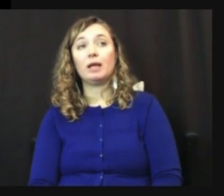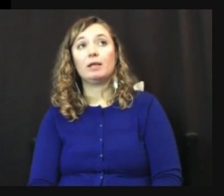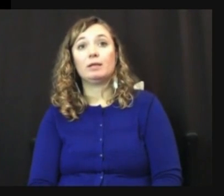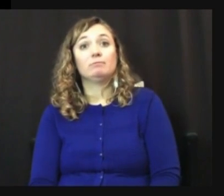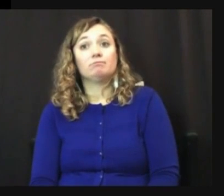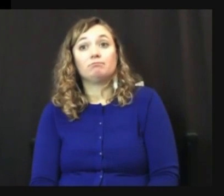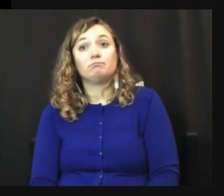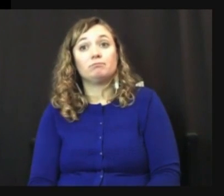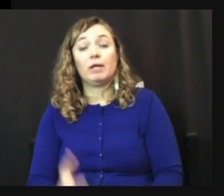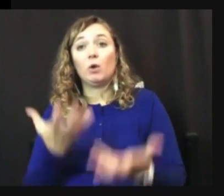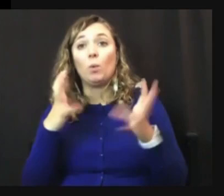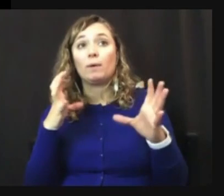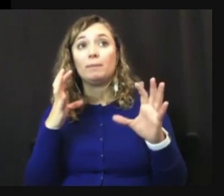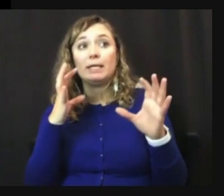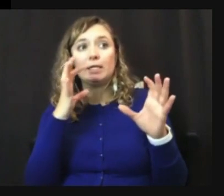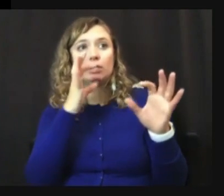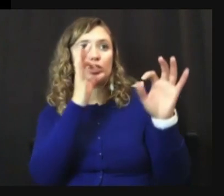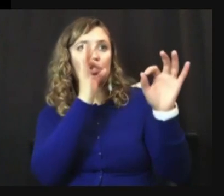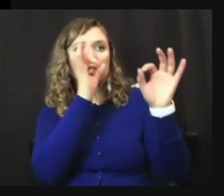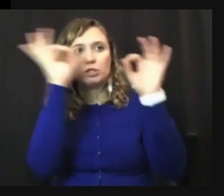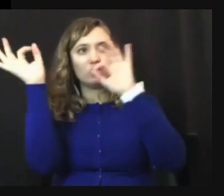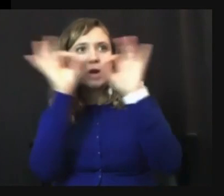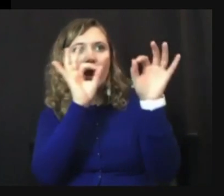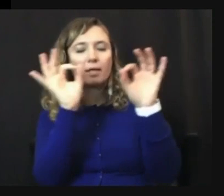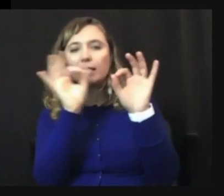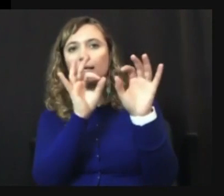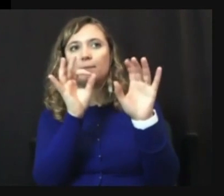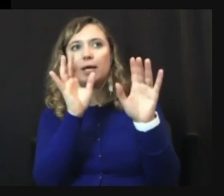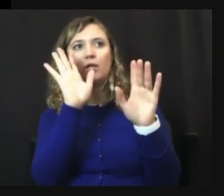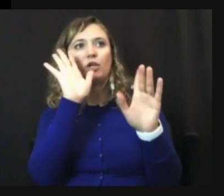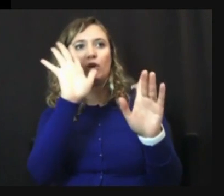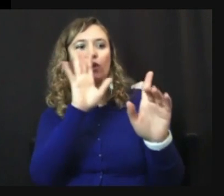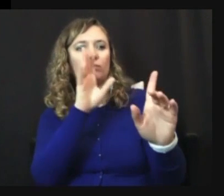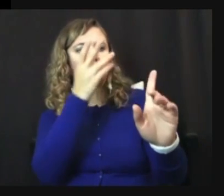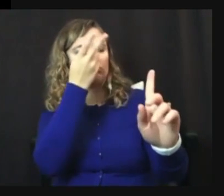really distracted by the visual information that you are giving off.